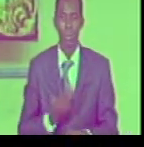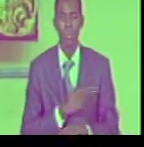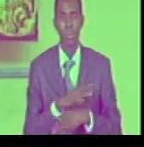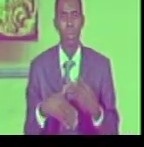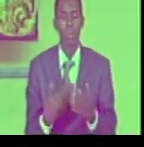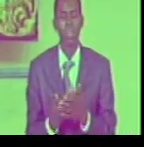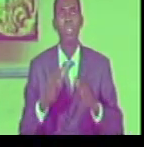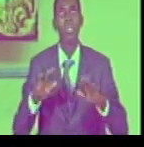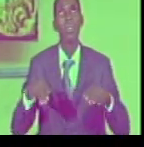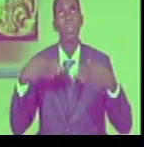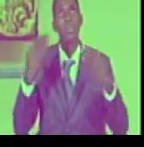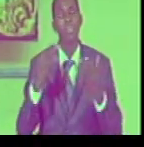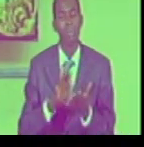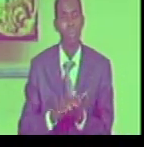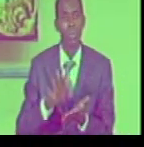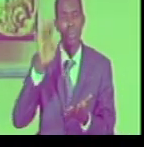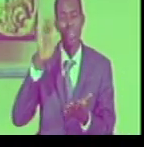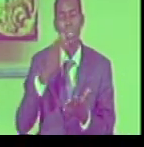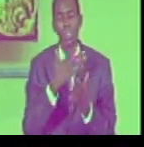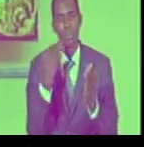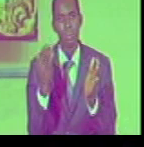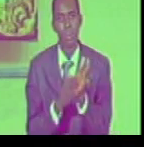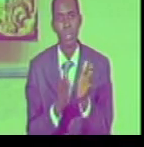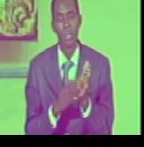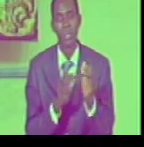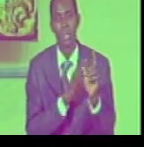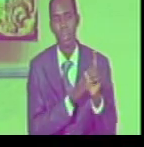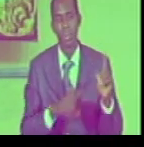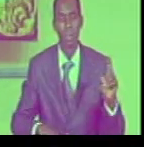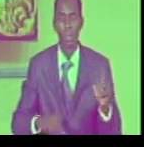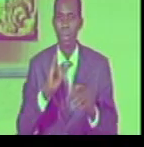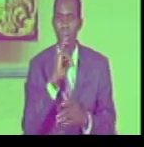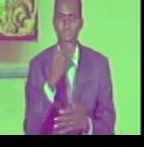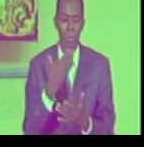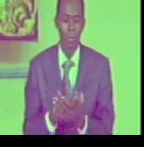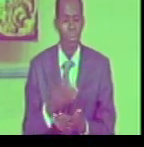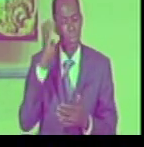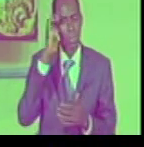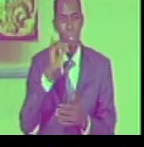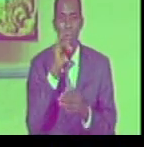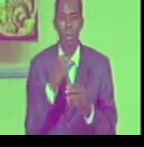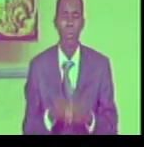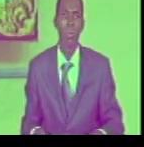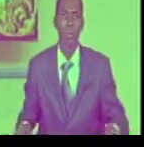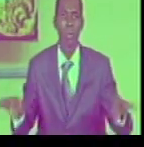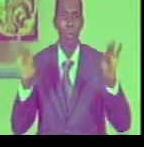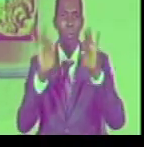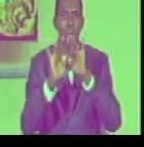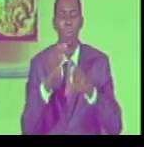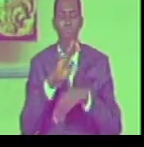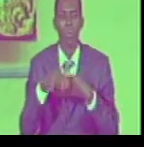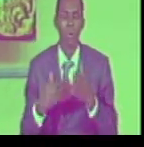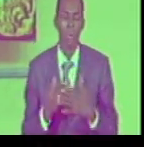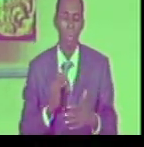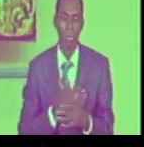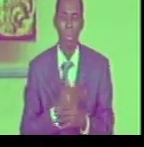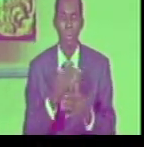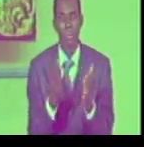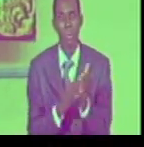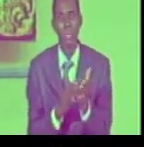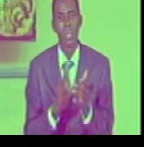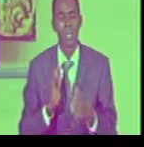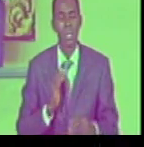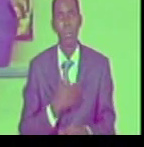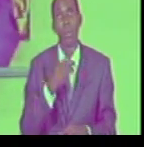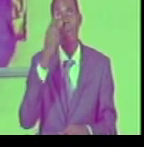him praise. Our God is good. He's worthy of all our praises. Our God is great. He's